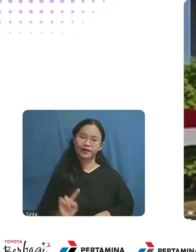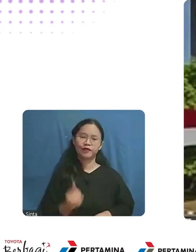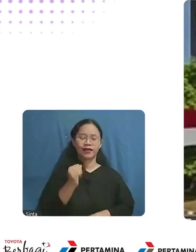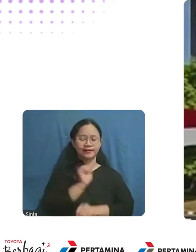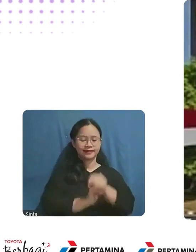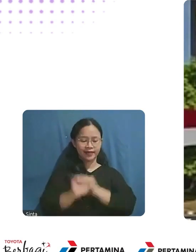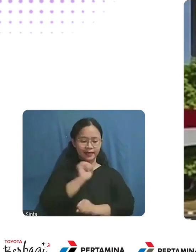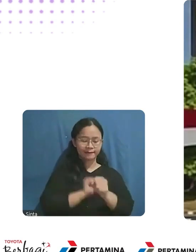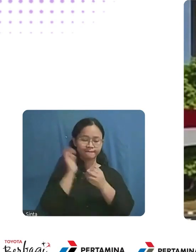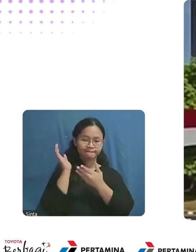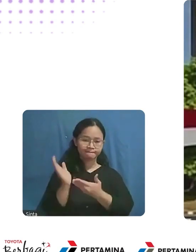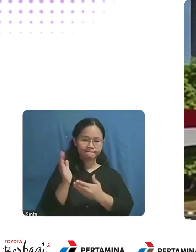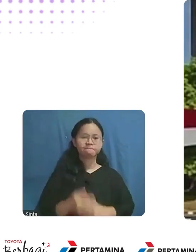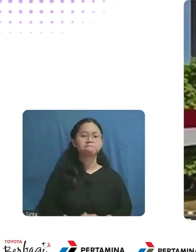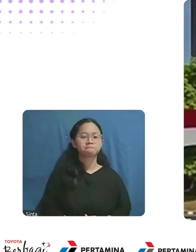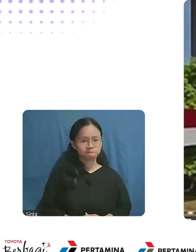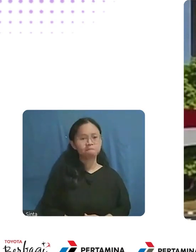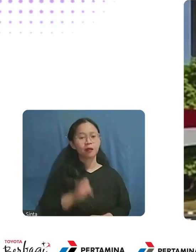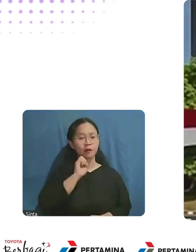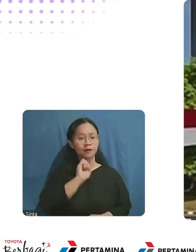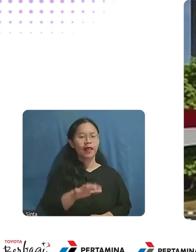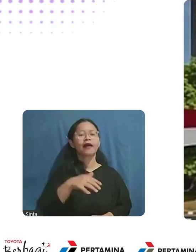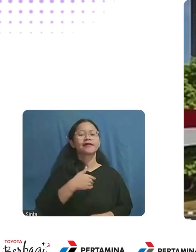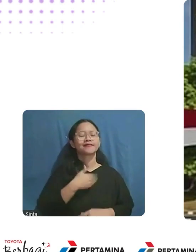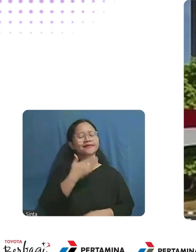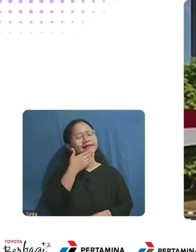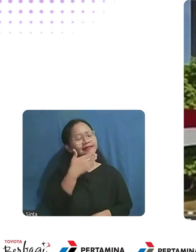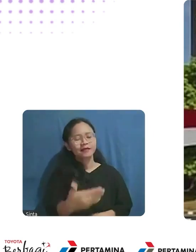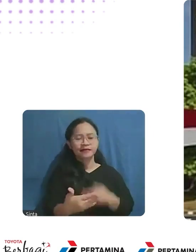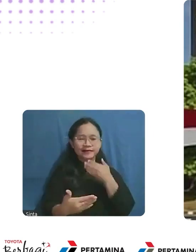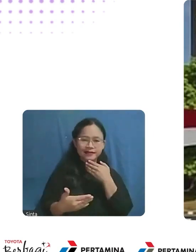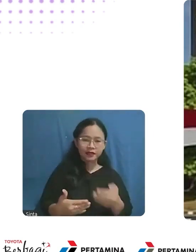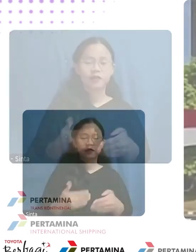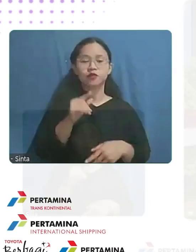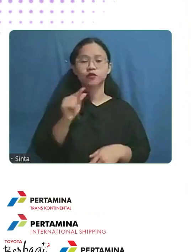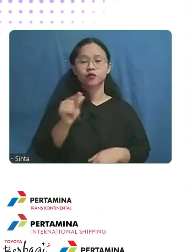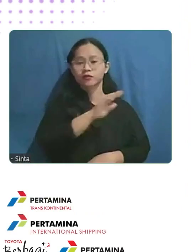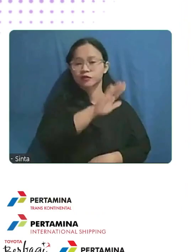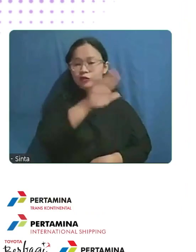God bless all of us. Wassalamualaikum warahmatullahi wabarakatuh.